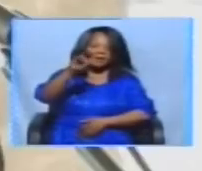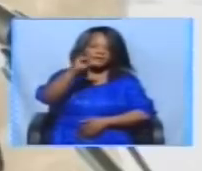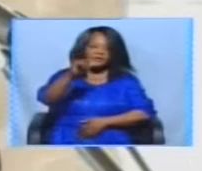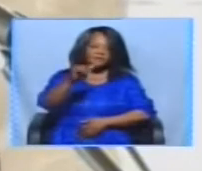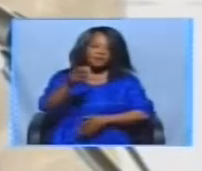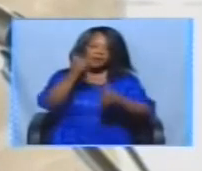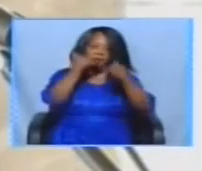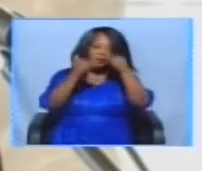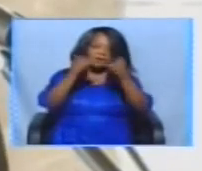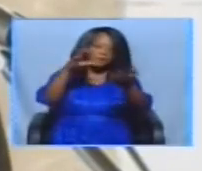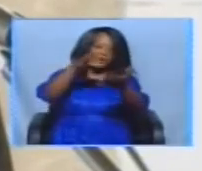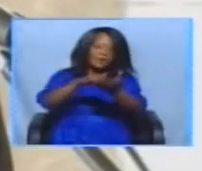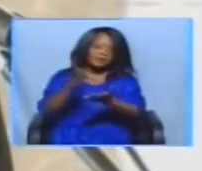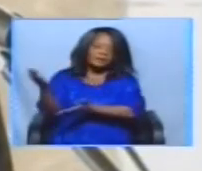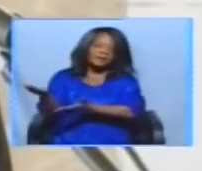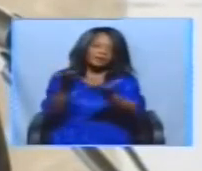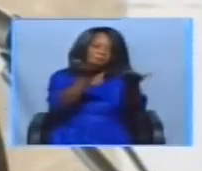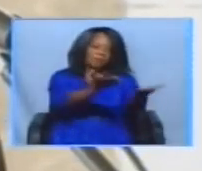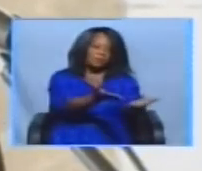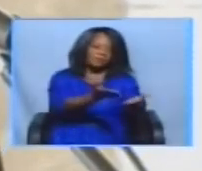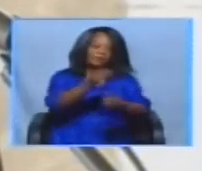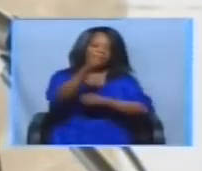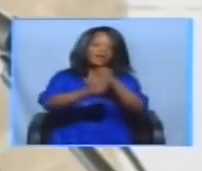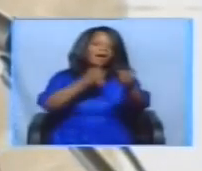cases being brought to the courts on an annual basis.